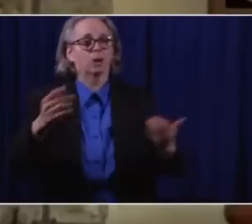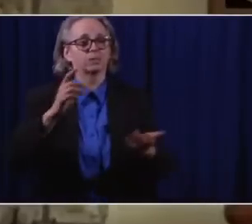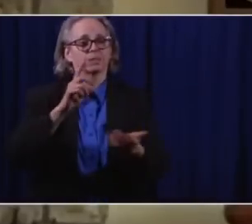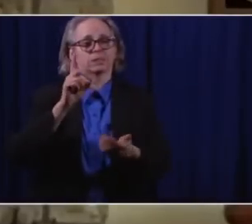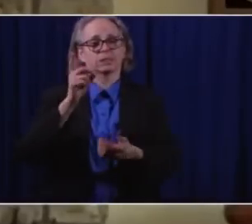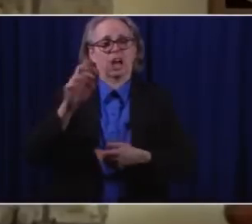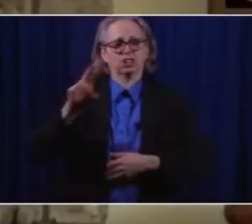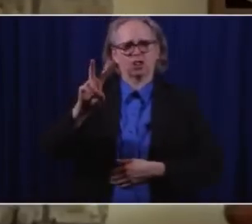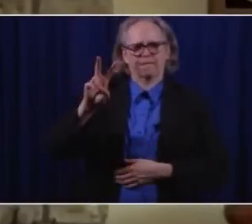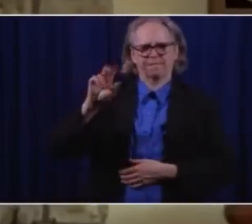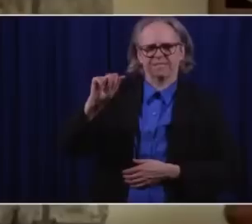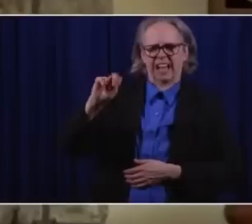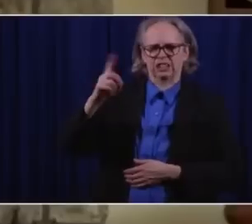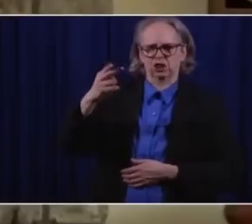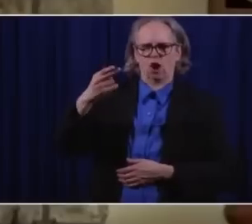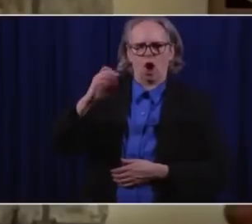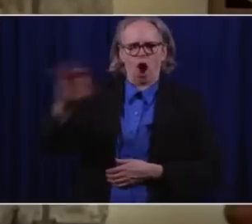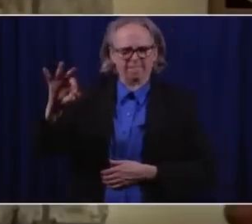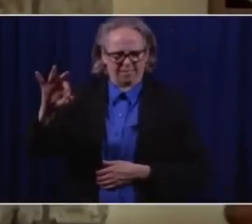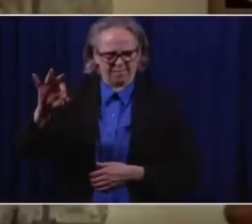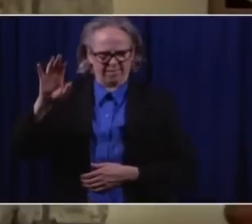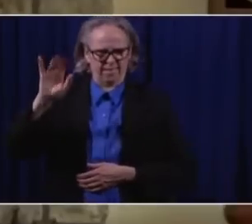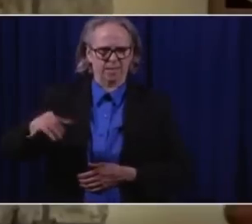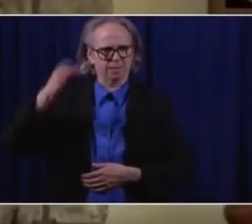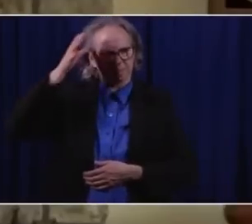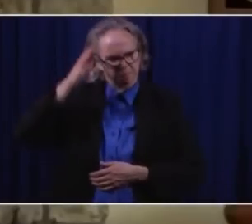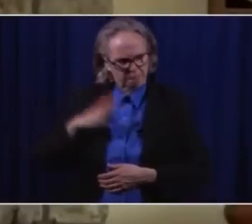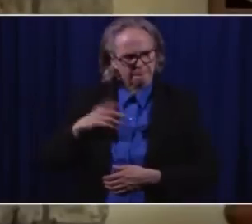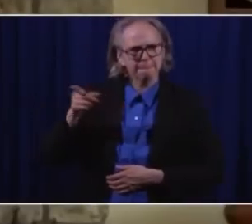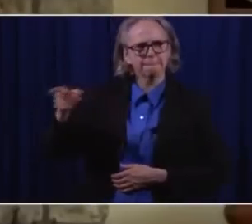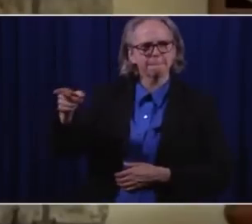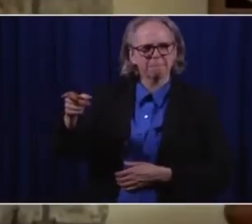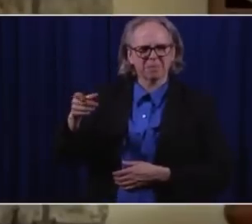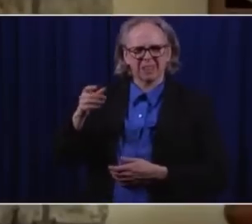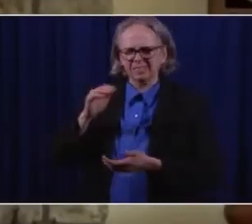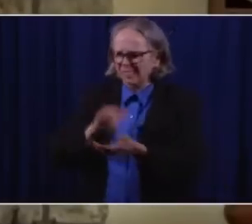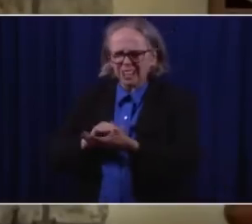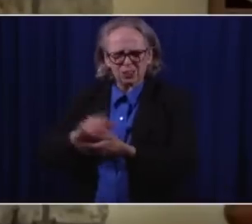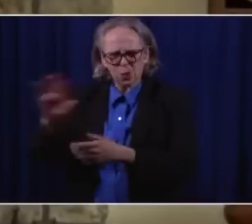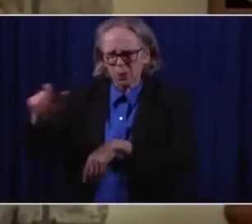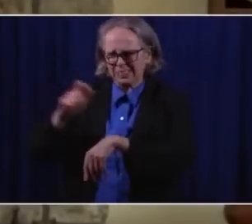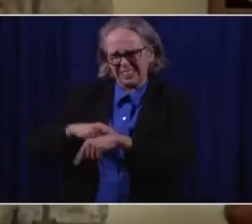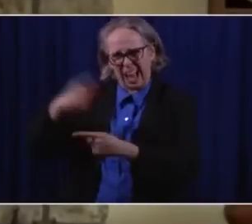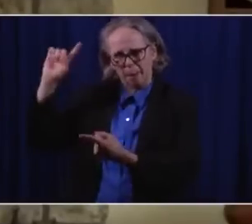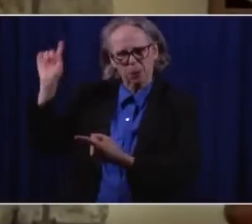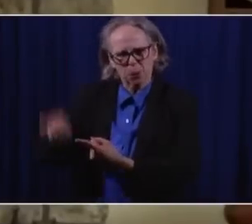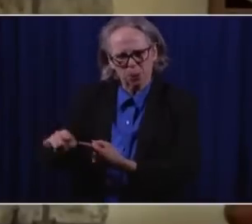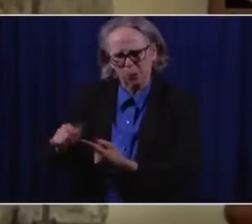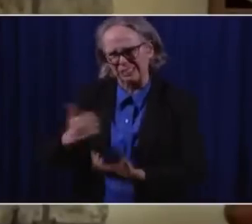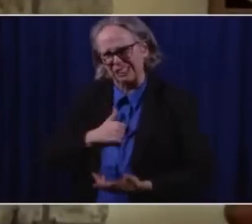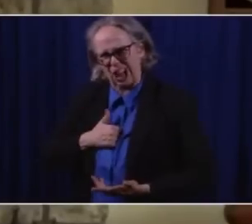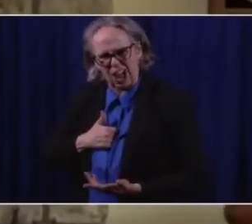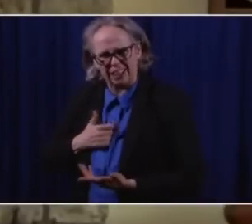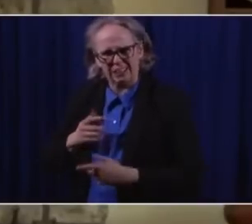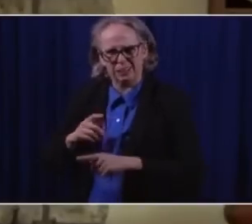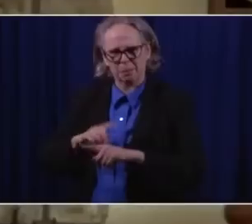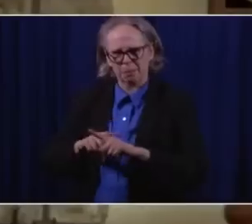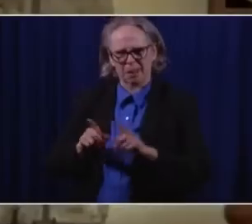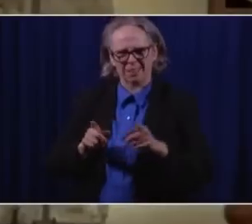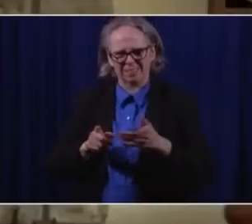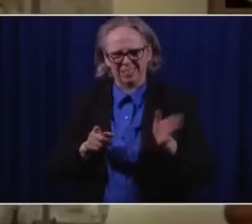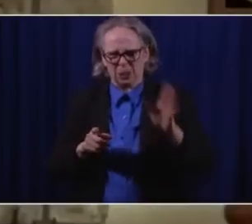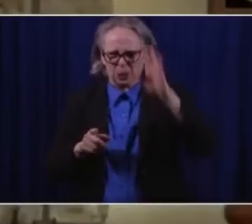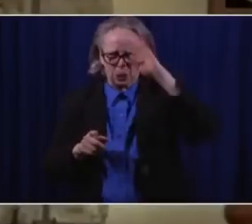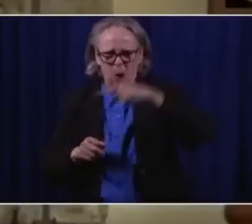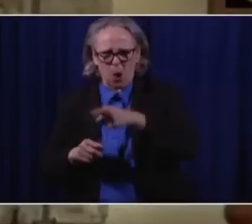And Doctor, we're not going to cut you short, but we got questions, members of the press corps, and we've gone over a